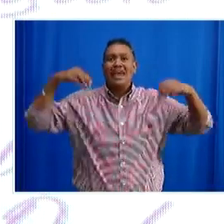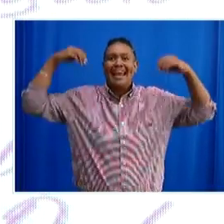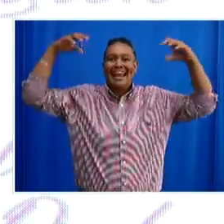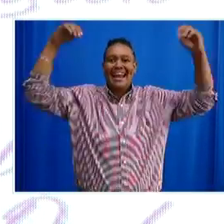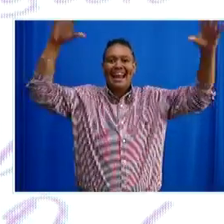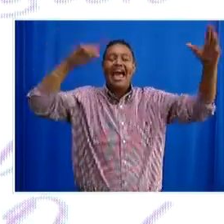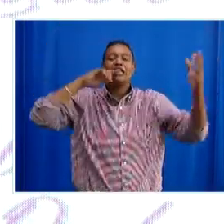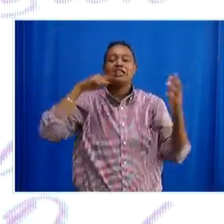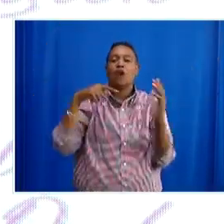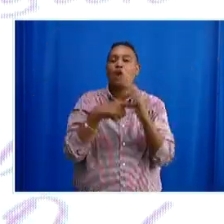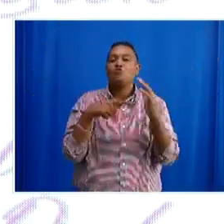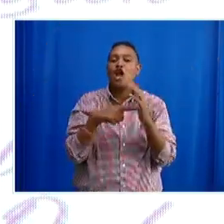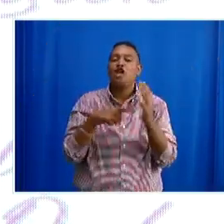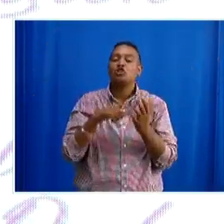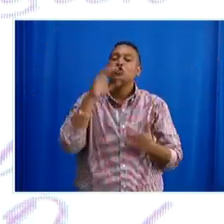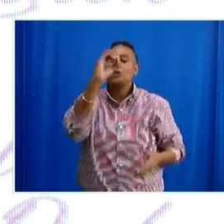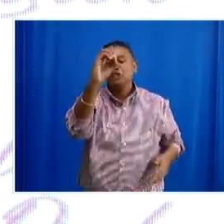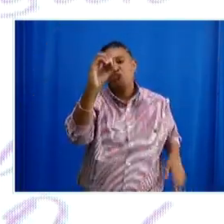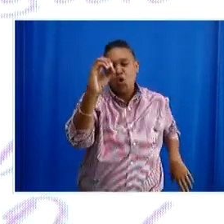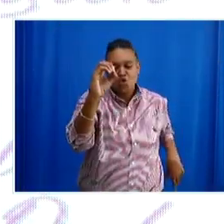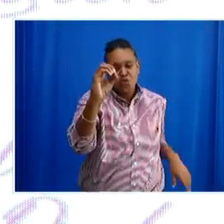to 0.